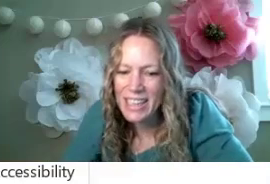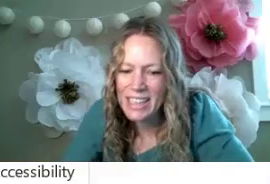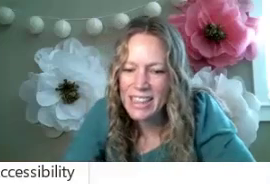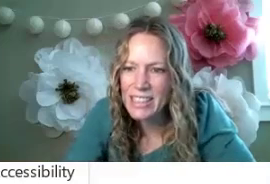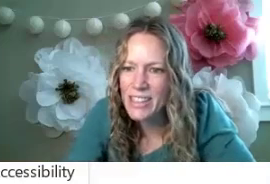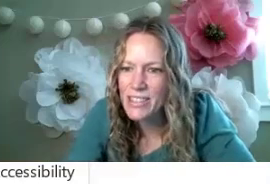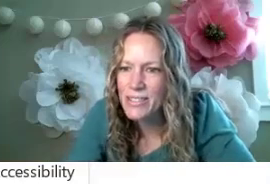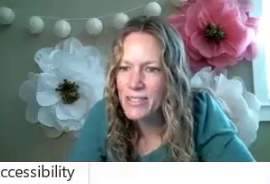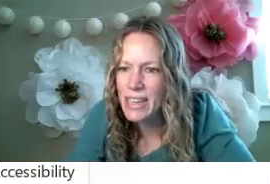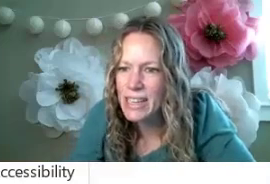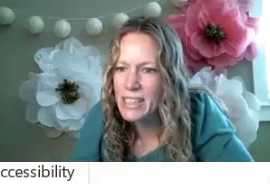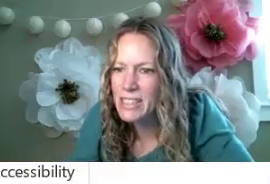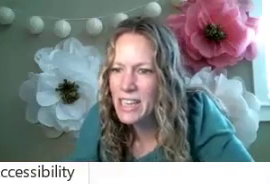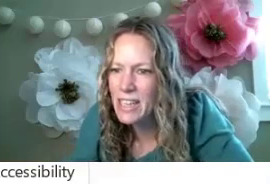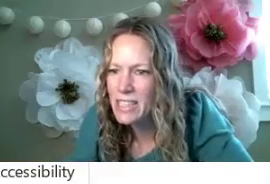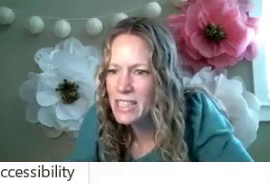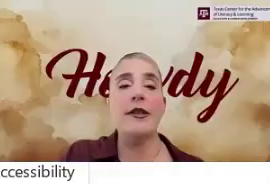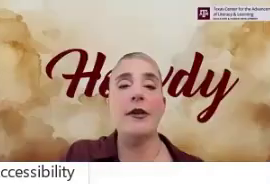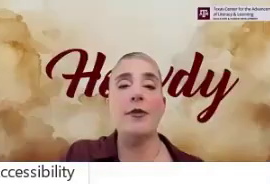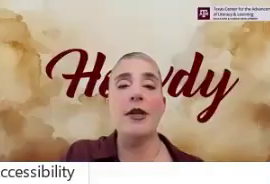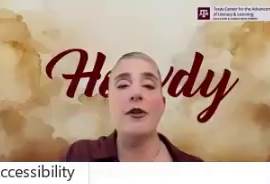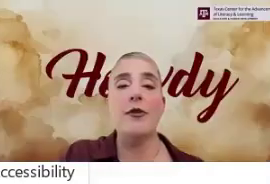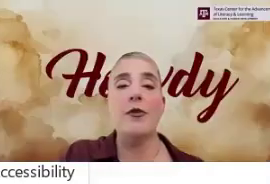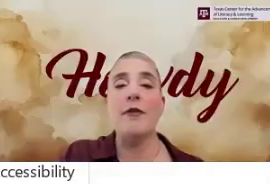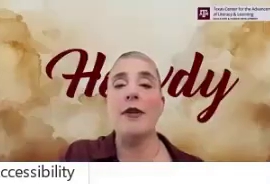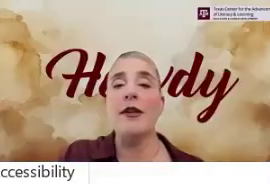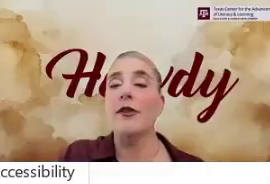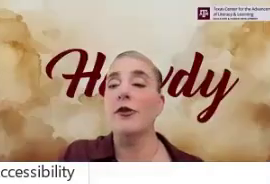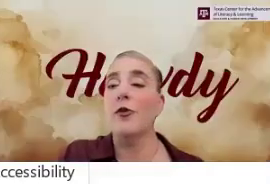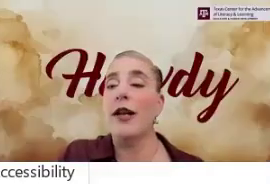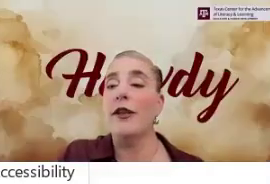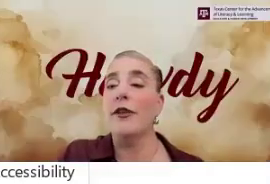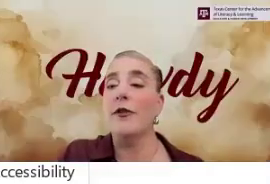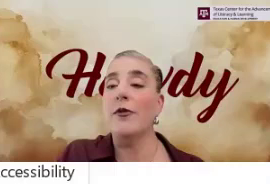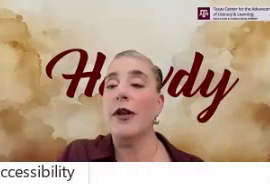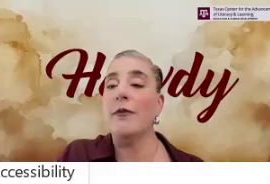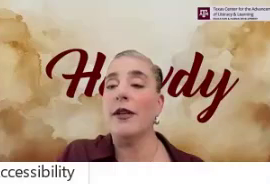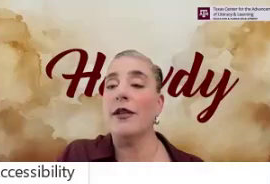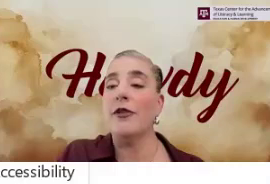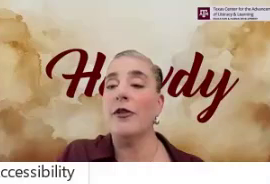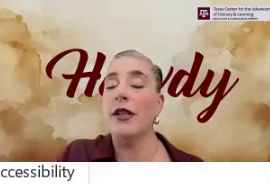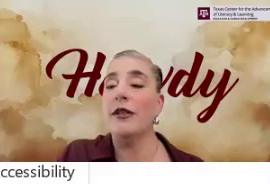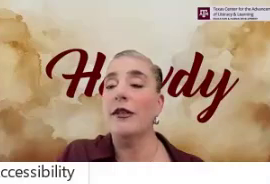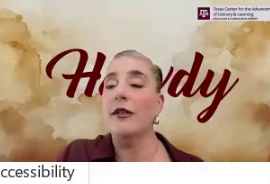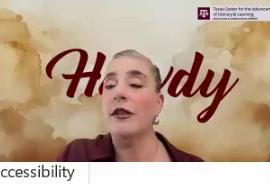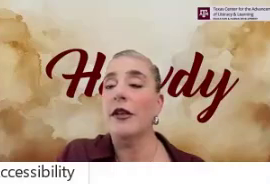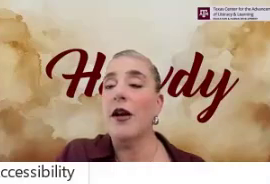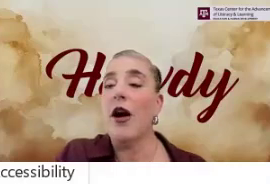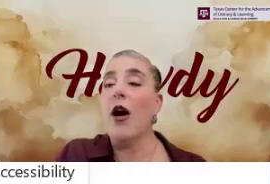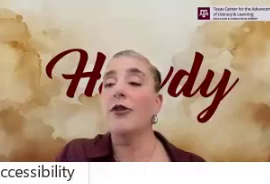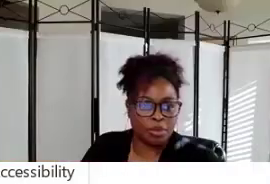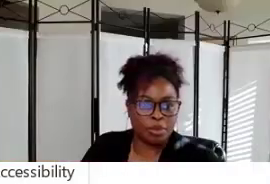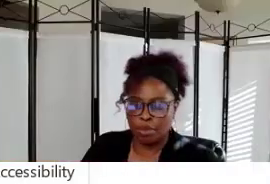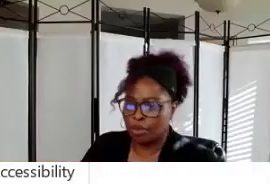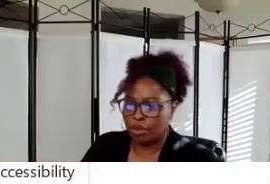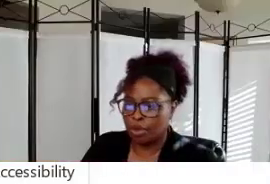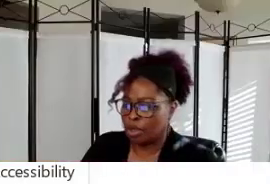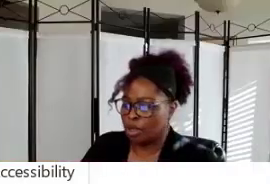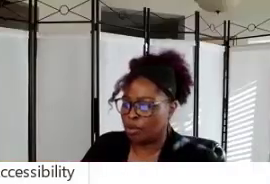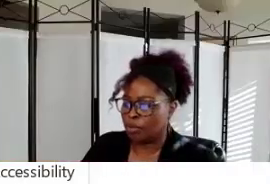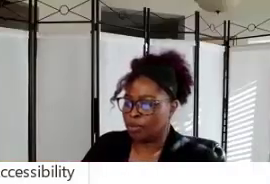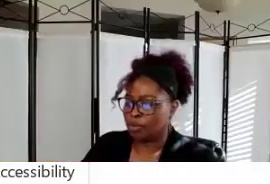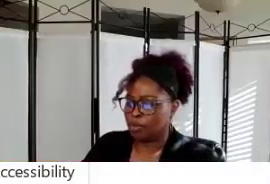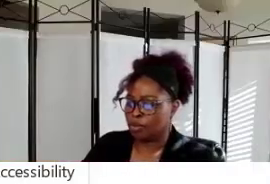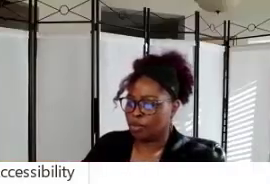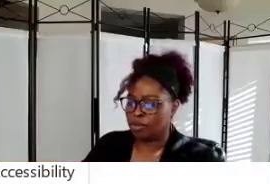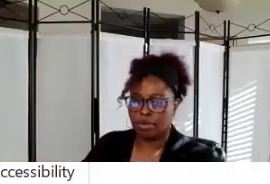happens. There's no Mark. way to change it. Oh, and it's up here. Wait a minute. There's a way to, wait a minute. Darn it. 'Cause- I'll check on that.